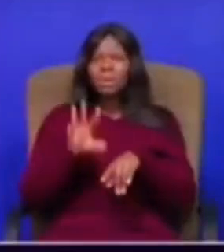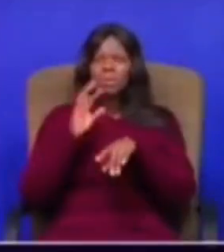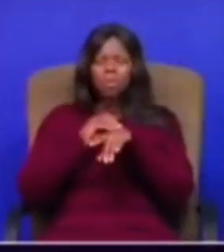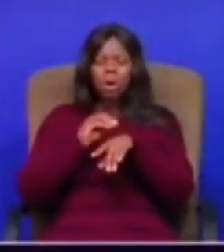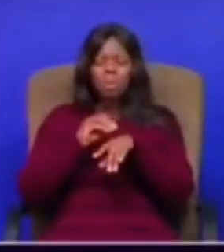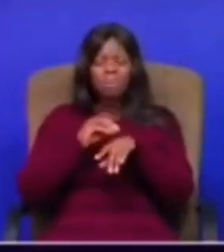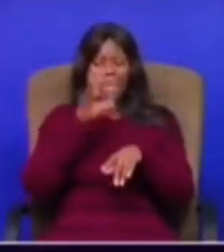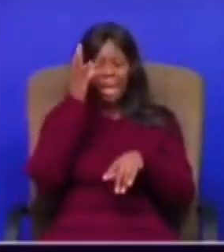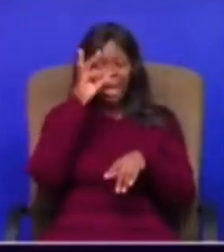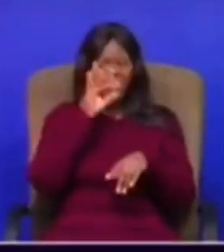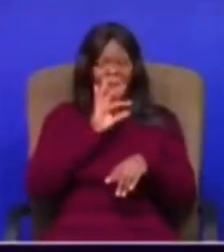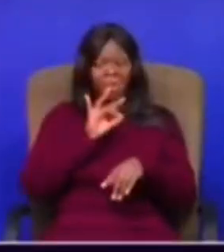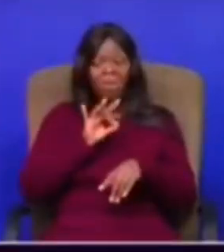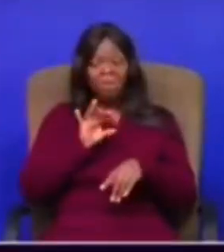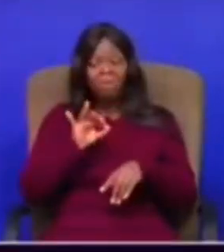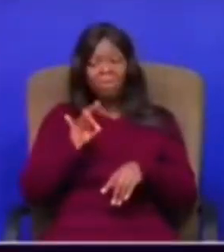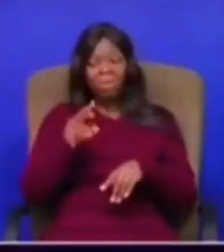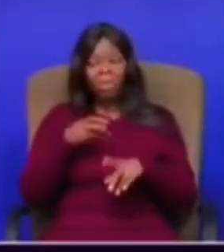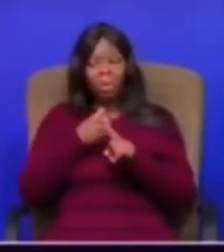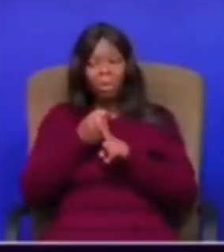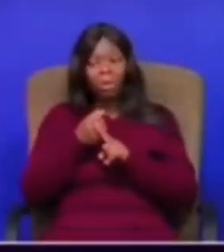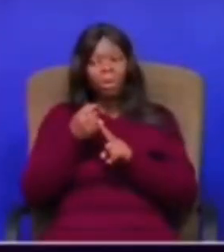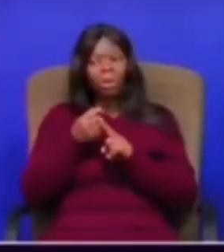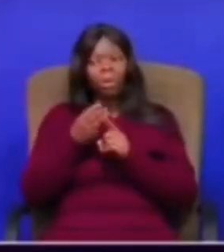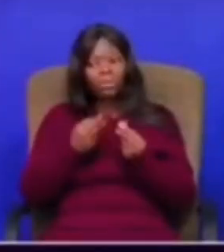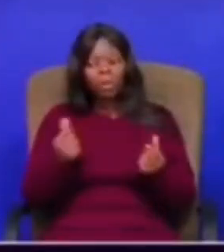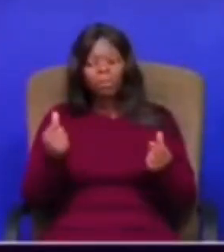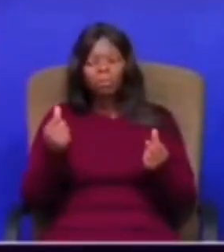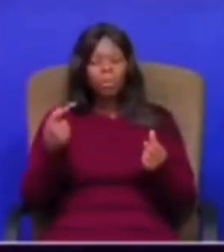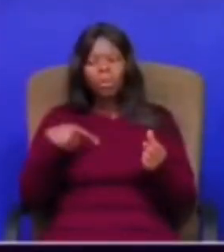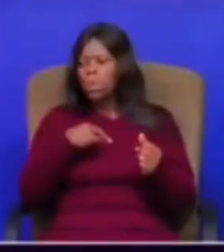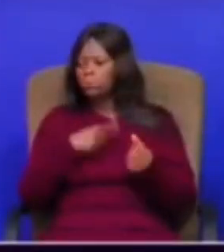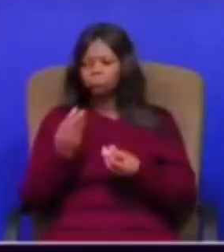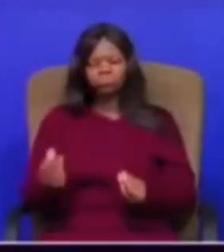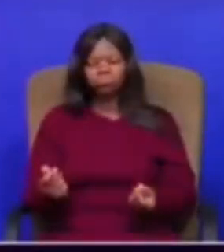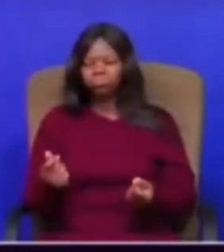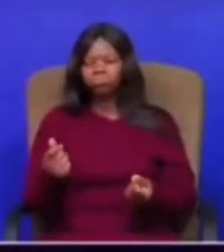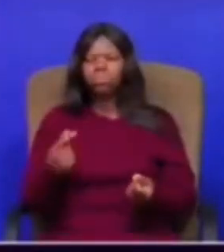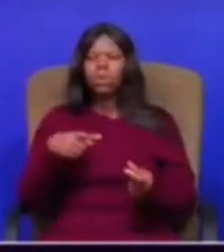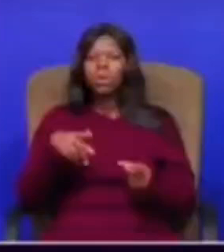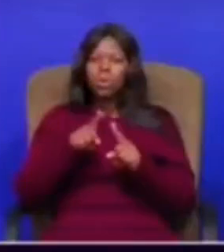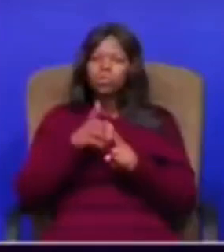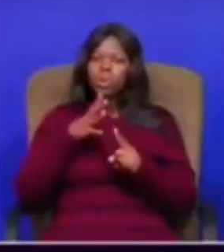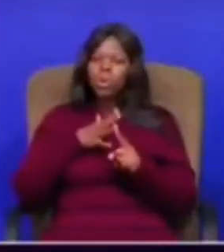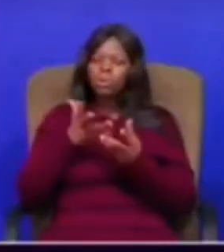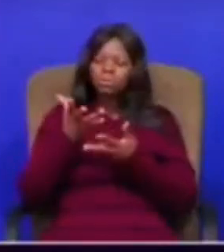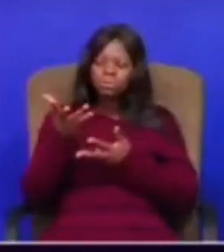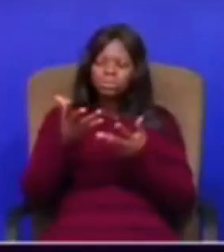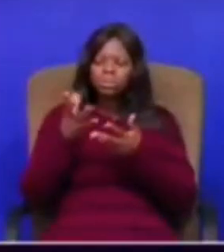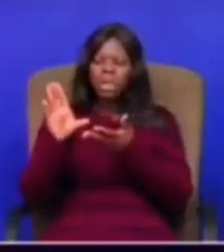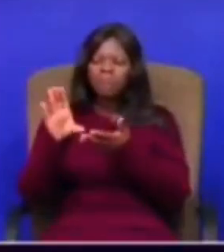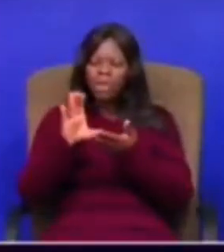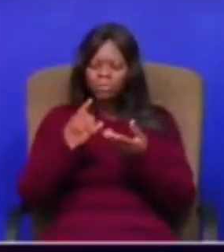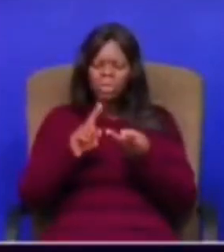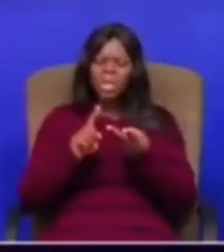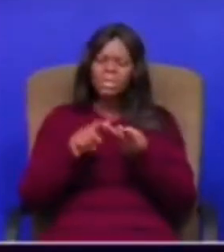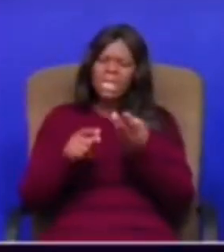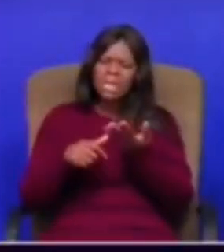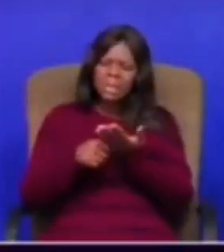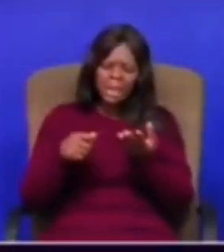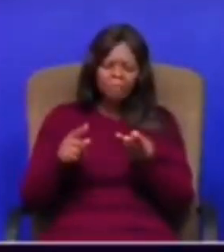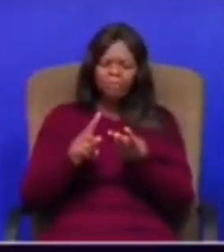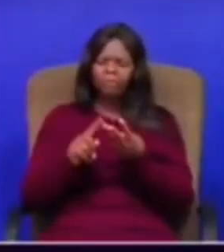deal with on an ongoing basis. And we wanted to engage on tariffs, on investments, and